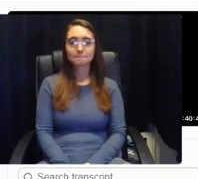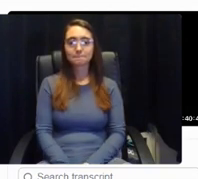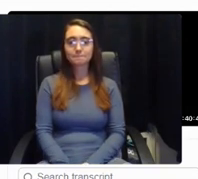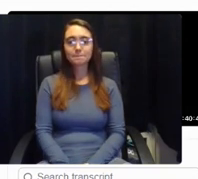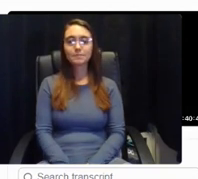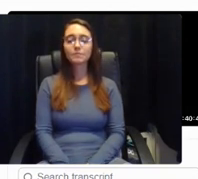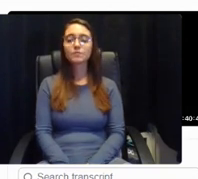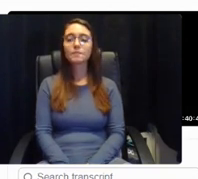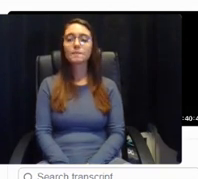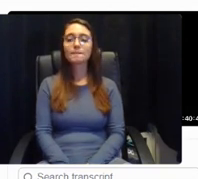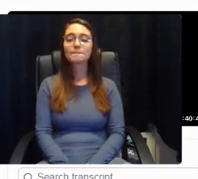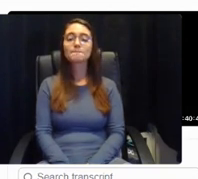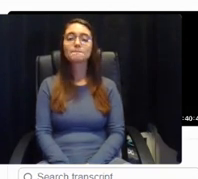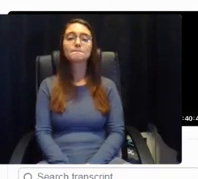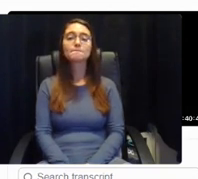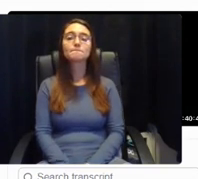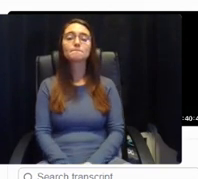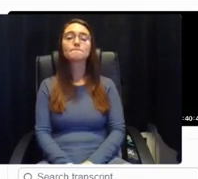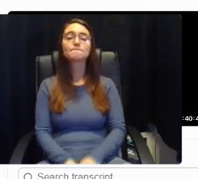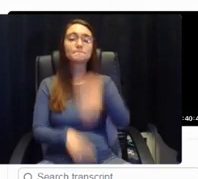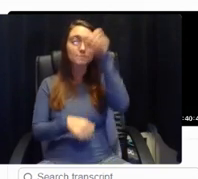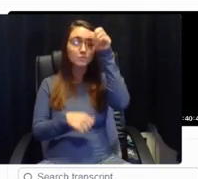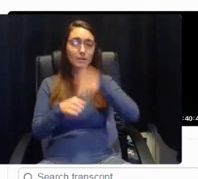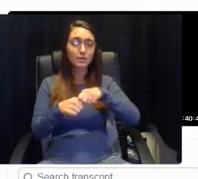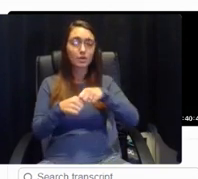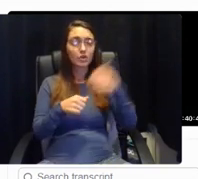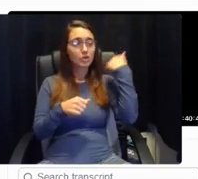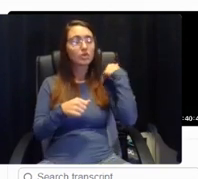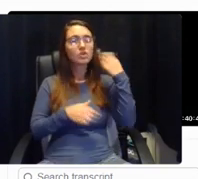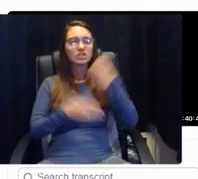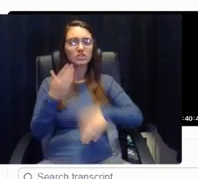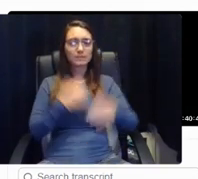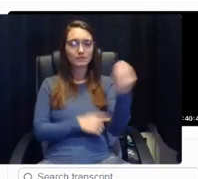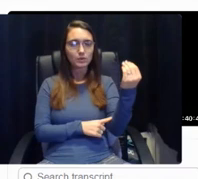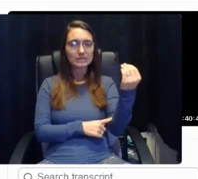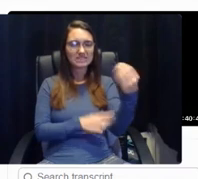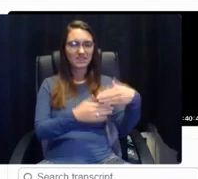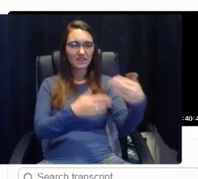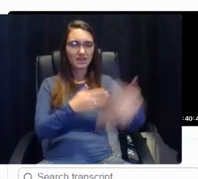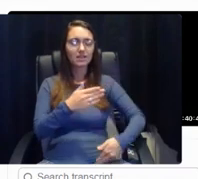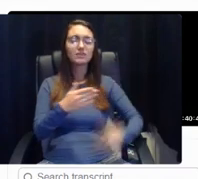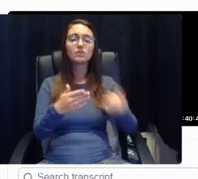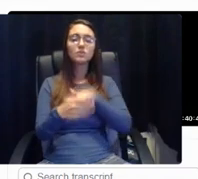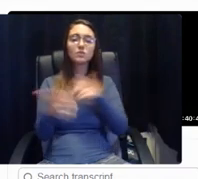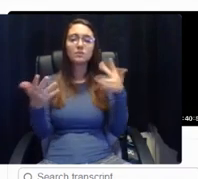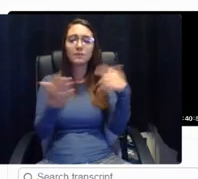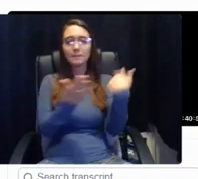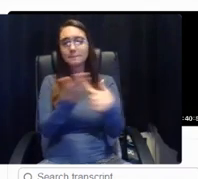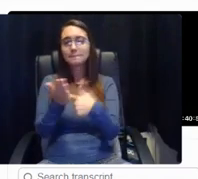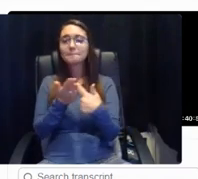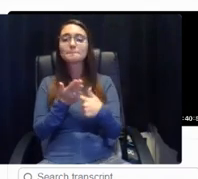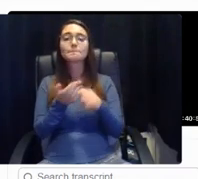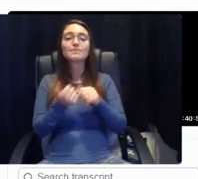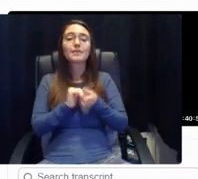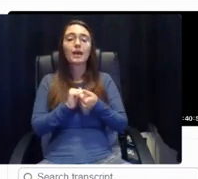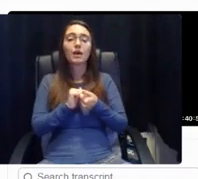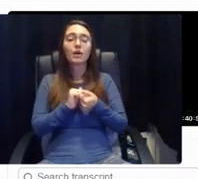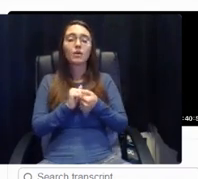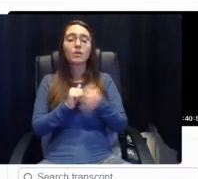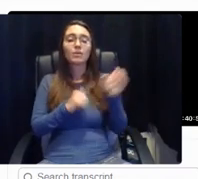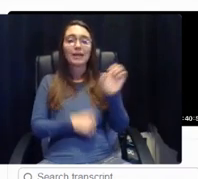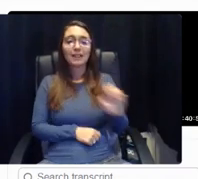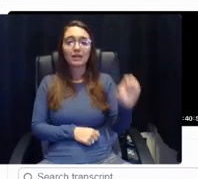Now, previously, at the end of chapter 14, we described how the